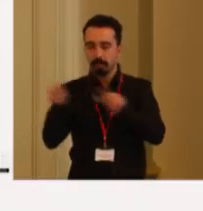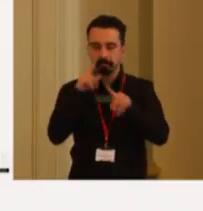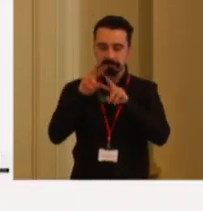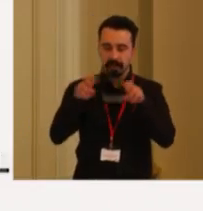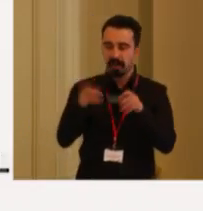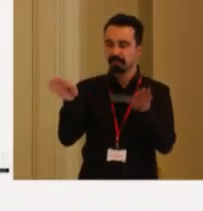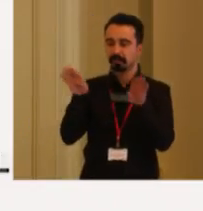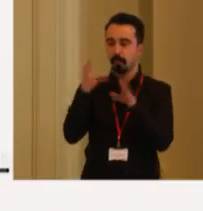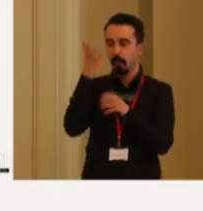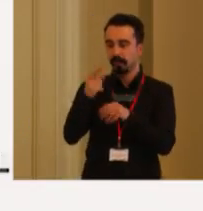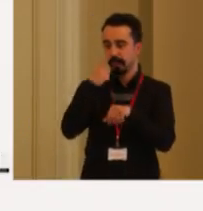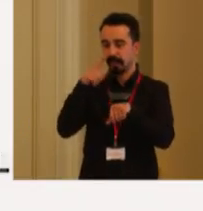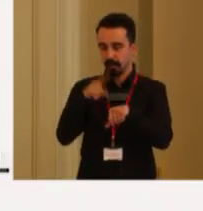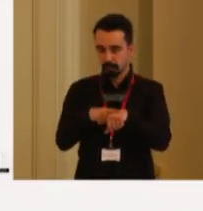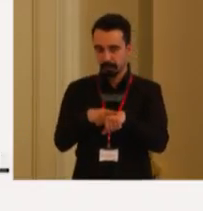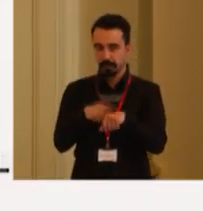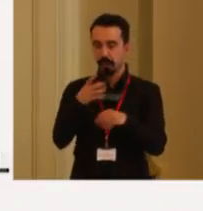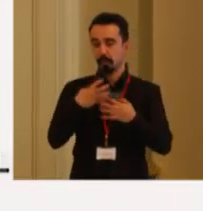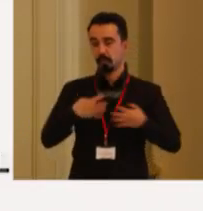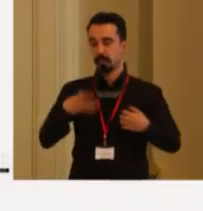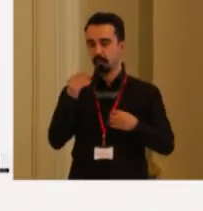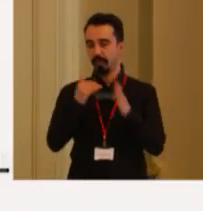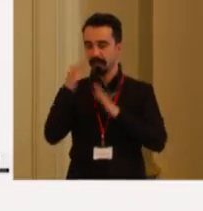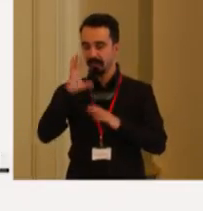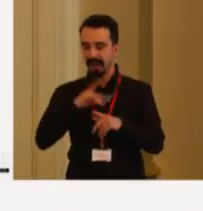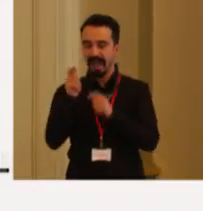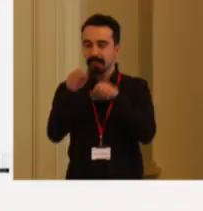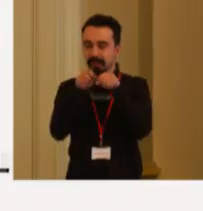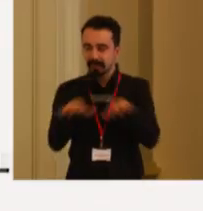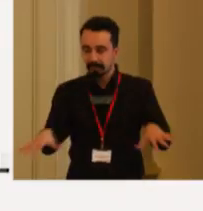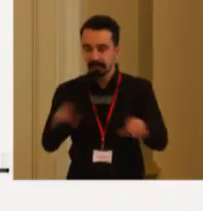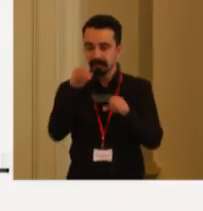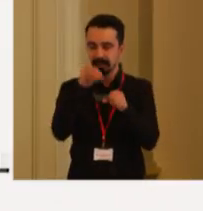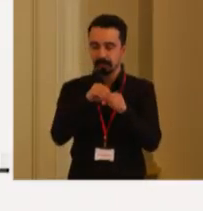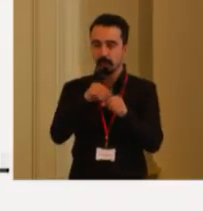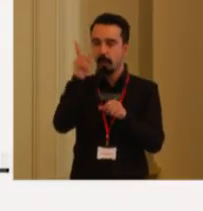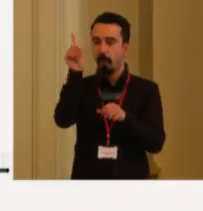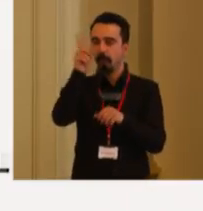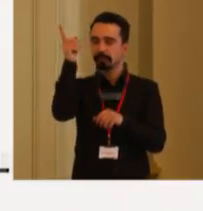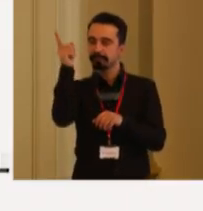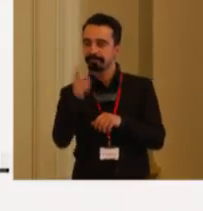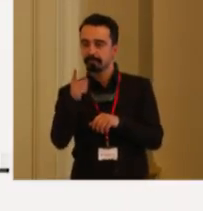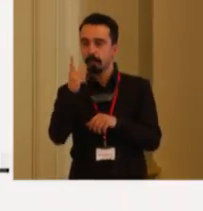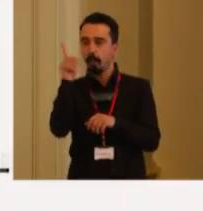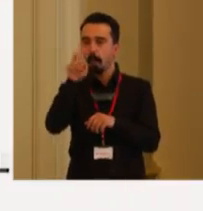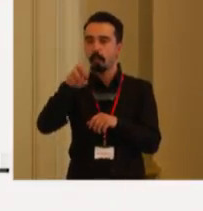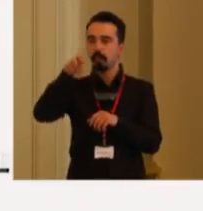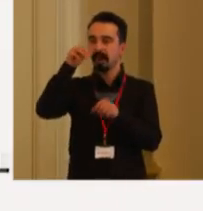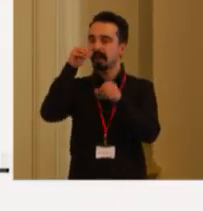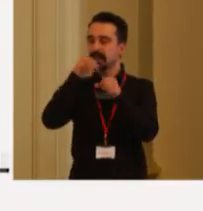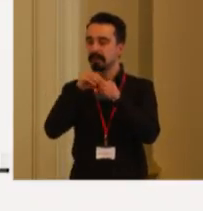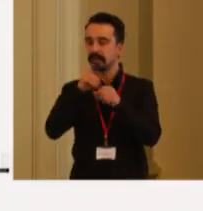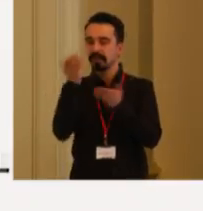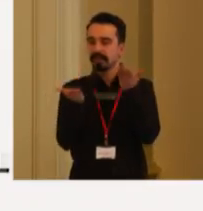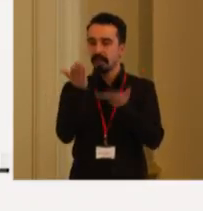further enhancement of capacity. They believe that they are self-confident, and they believe that they may enhance their capacity from outside